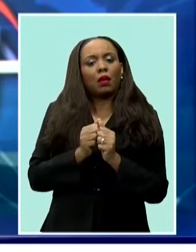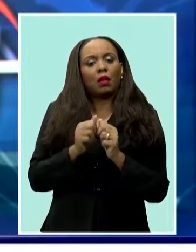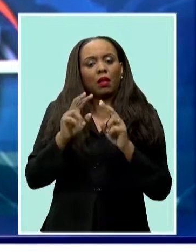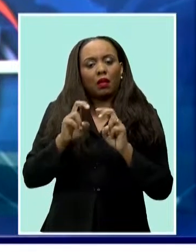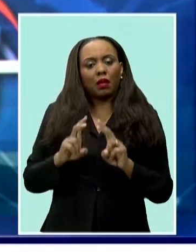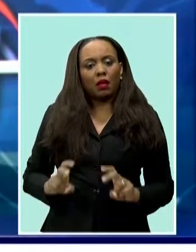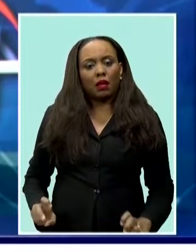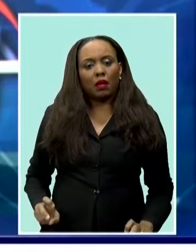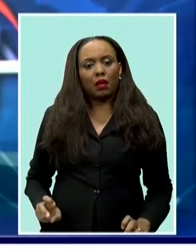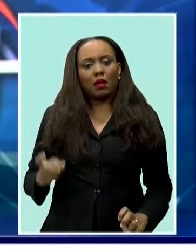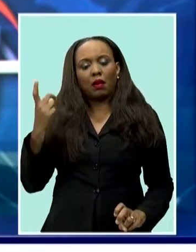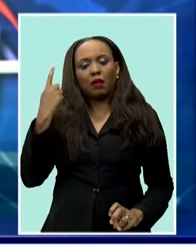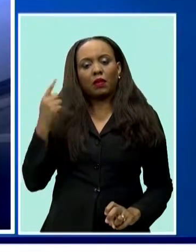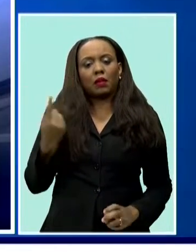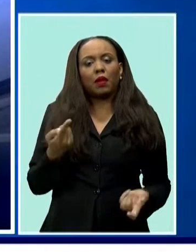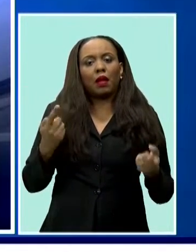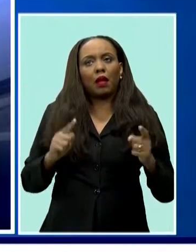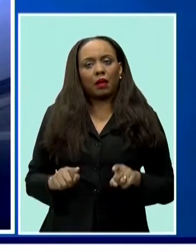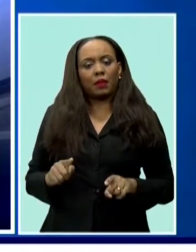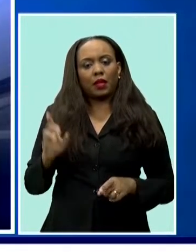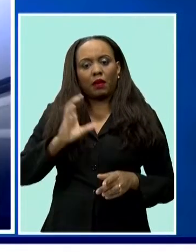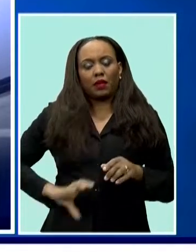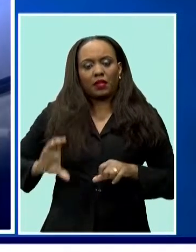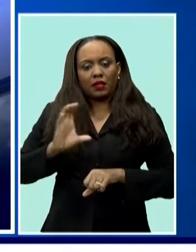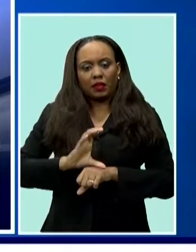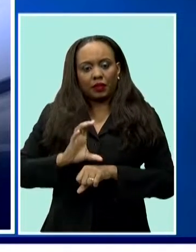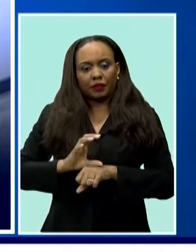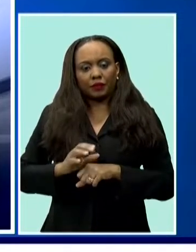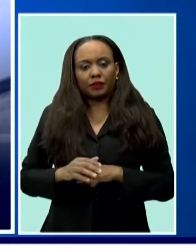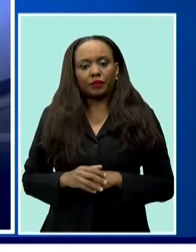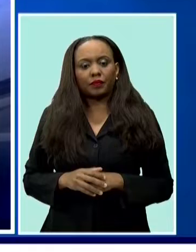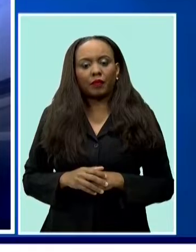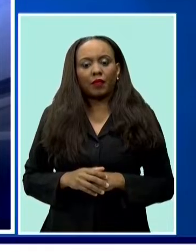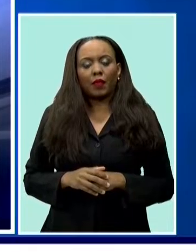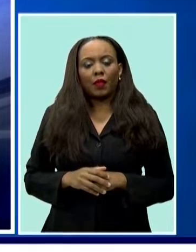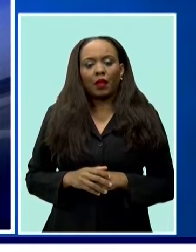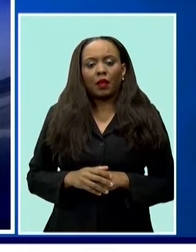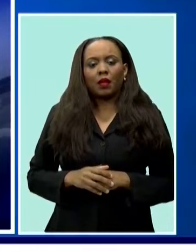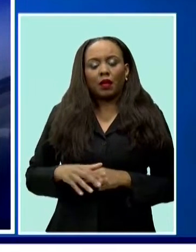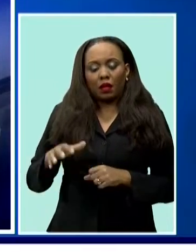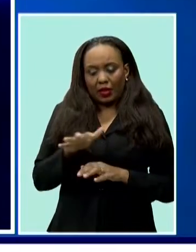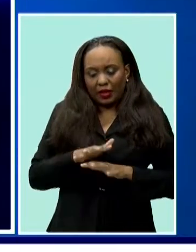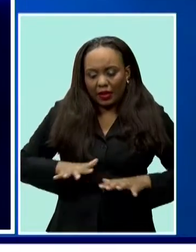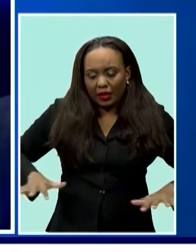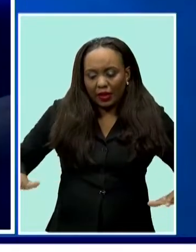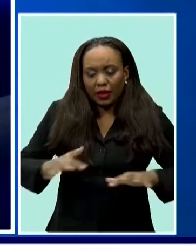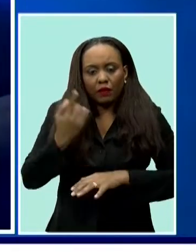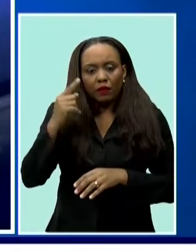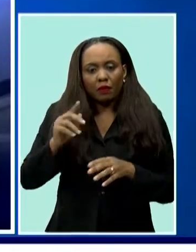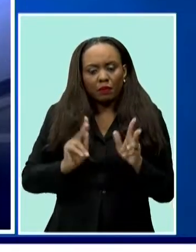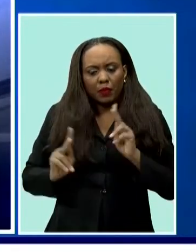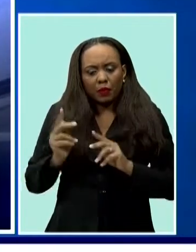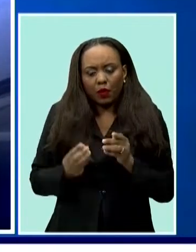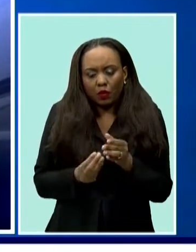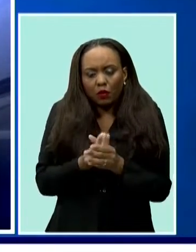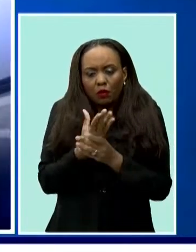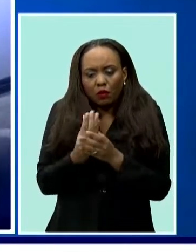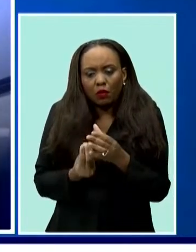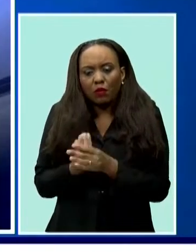in Christchurch today. The police action targeted areas suspected to be used for the cultivation of cannabis. Now, during the